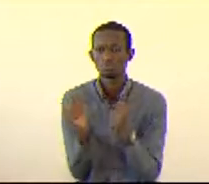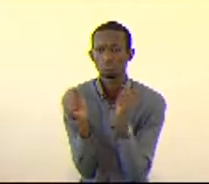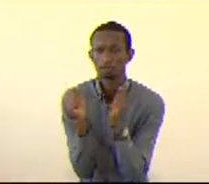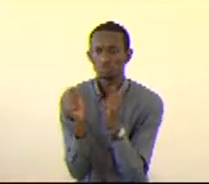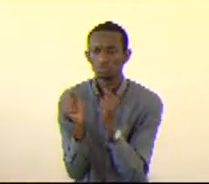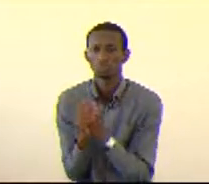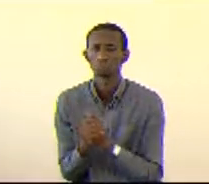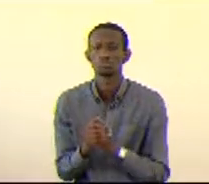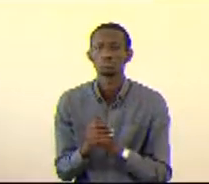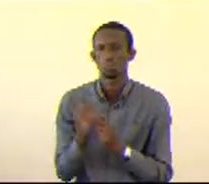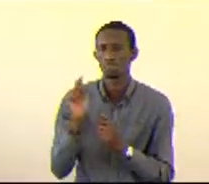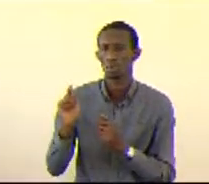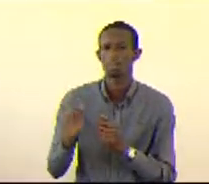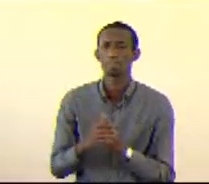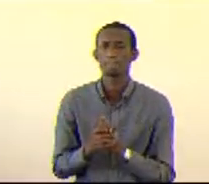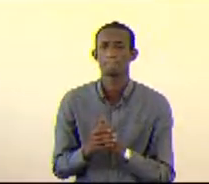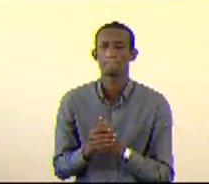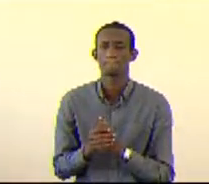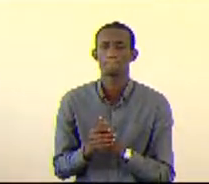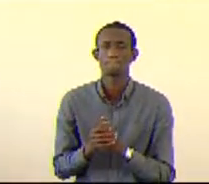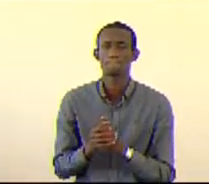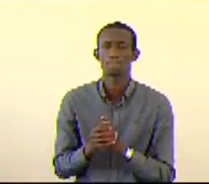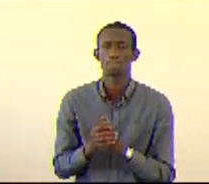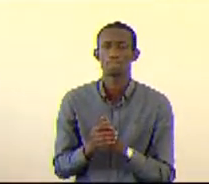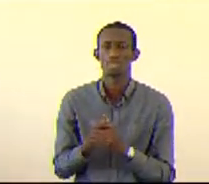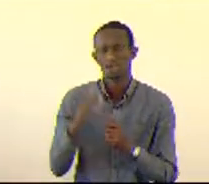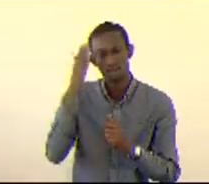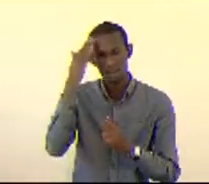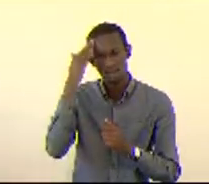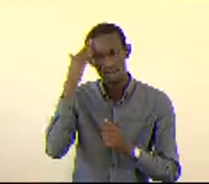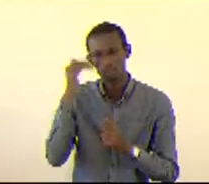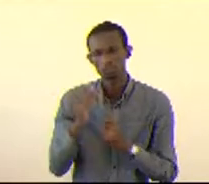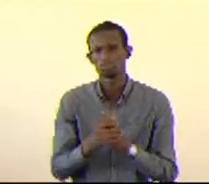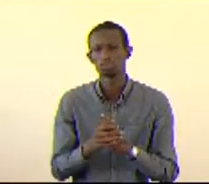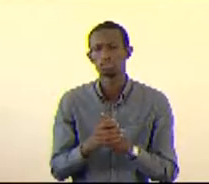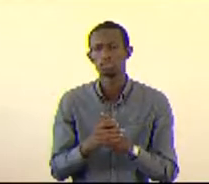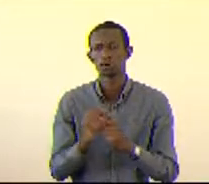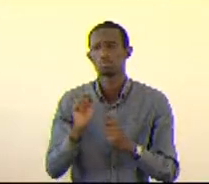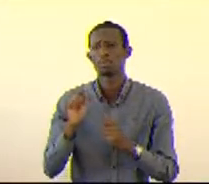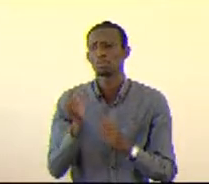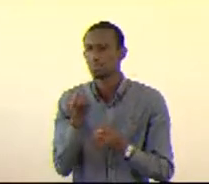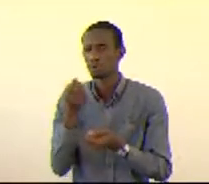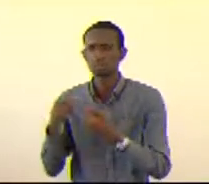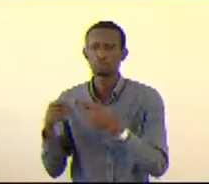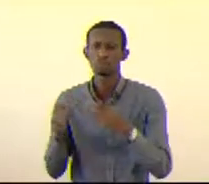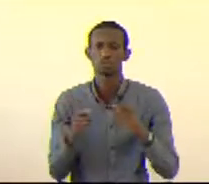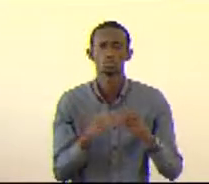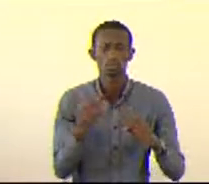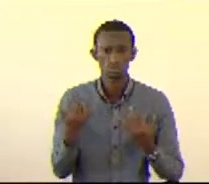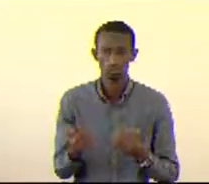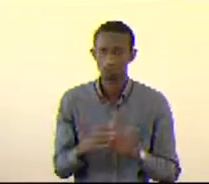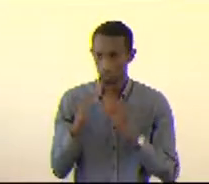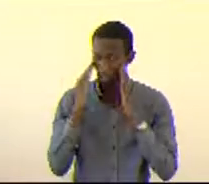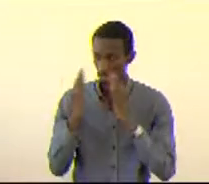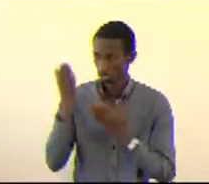condensation point. Maybe some other points for other changes in temperature, but here we are just looking at those. Okay? You should also